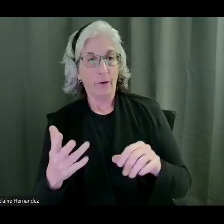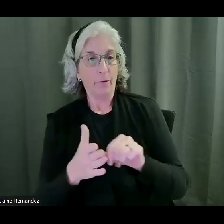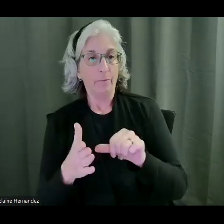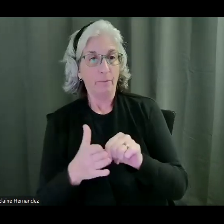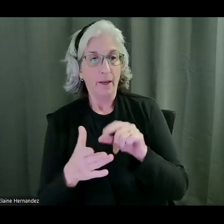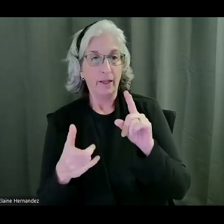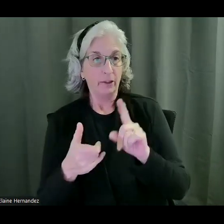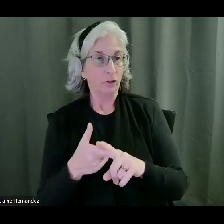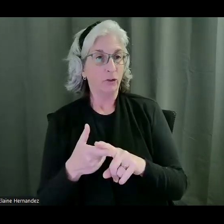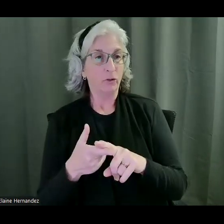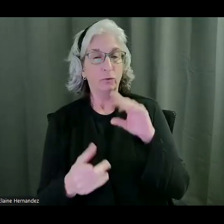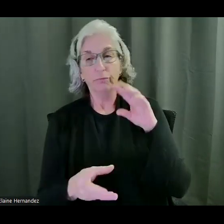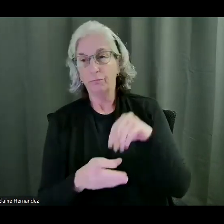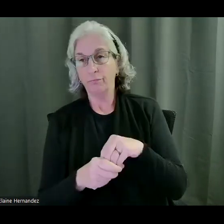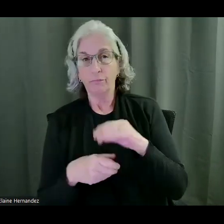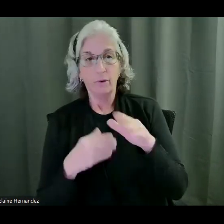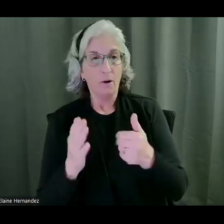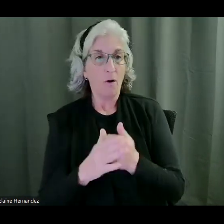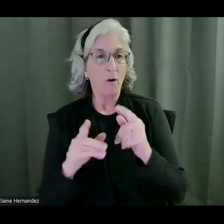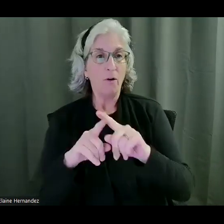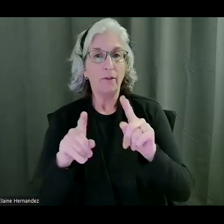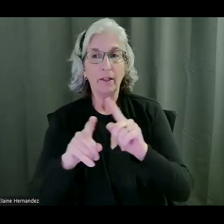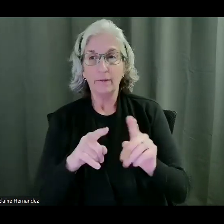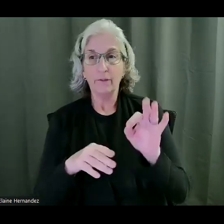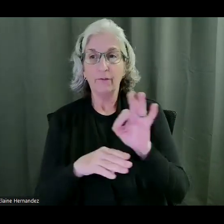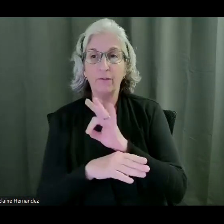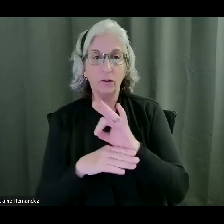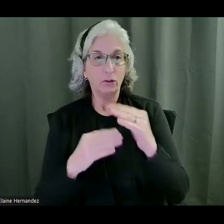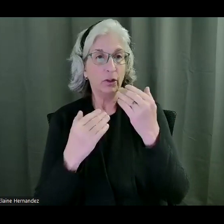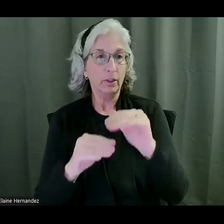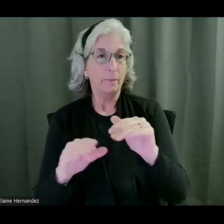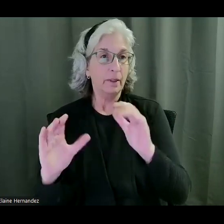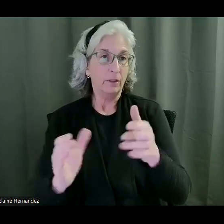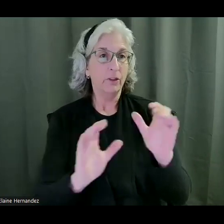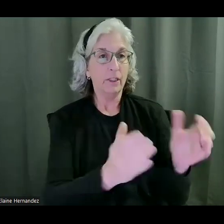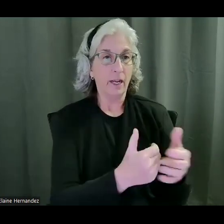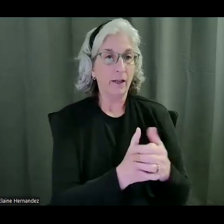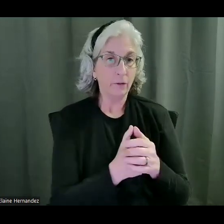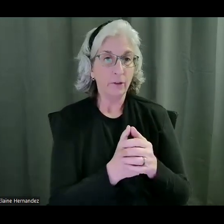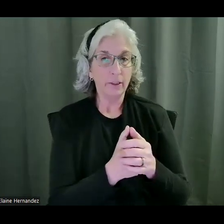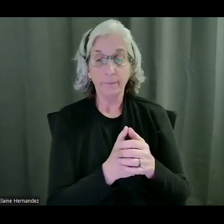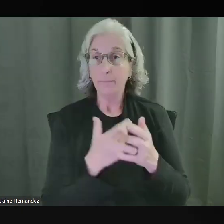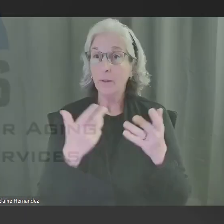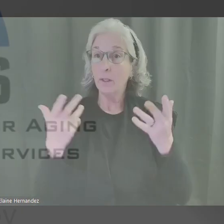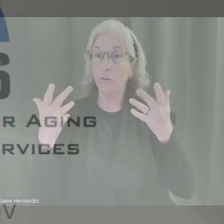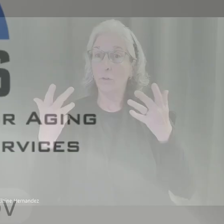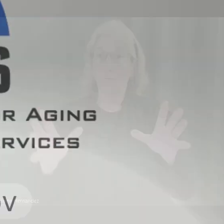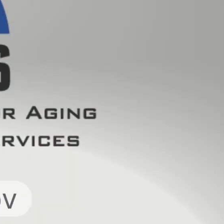categories. So this is completed after the assessment activities.